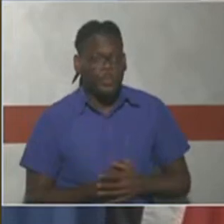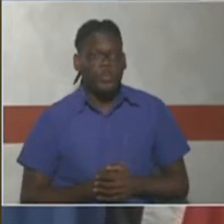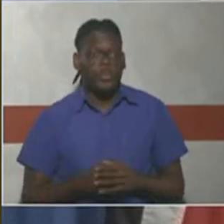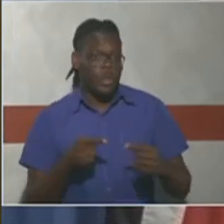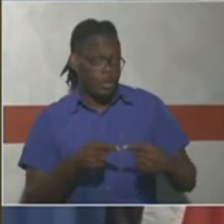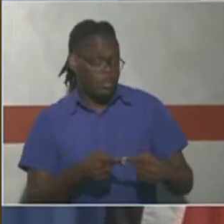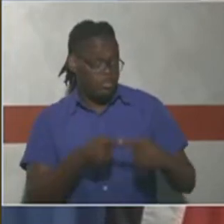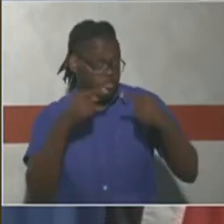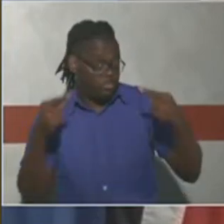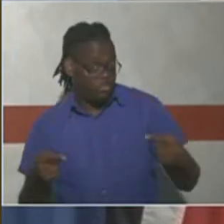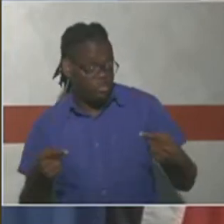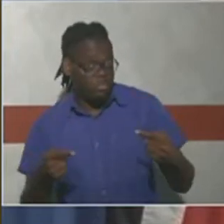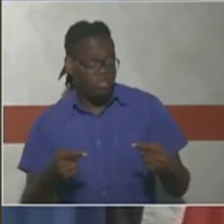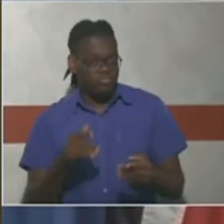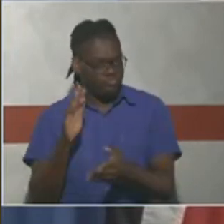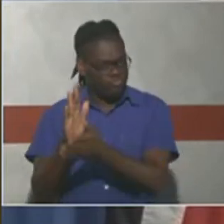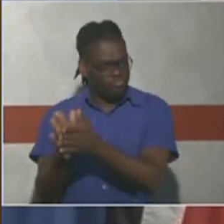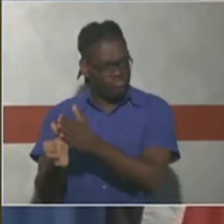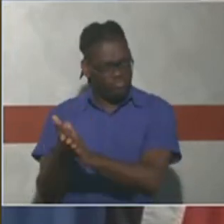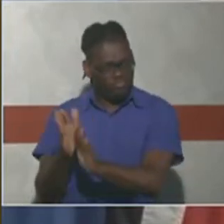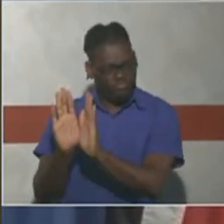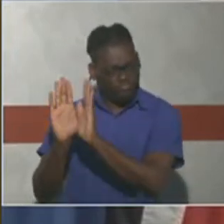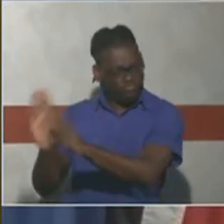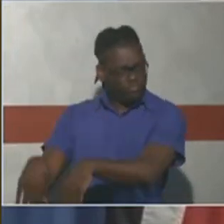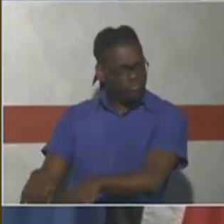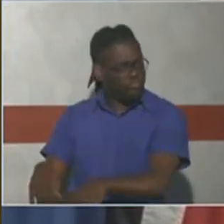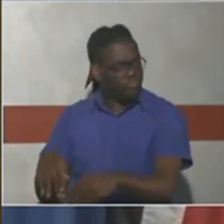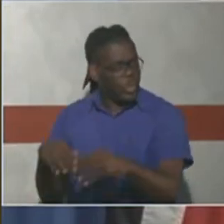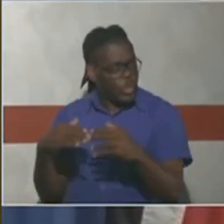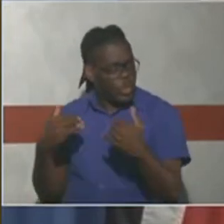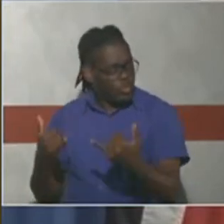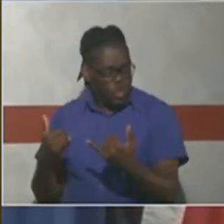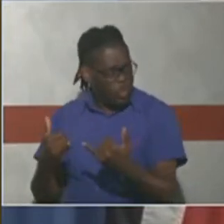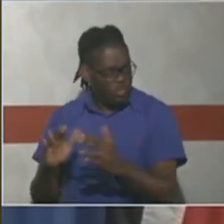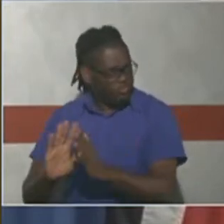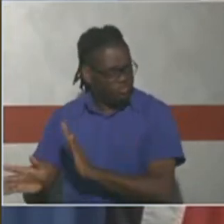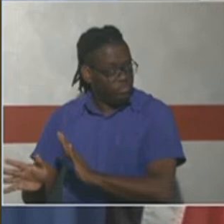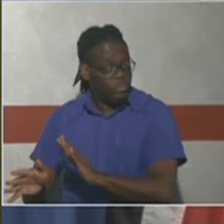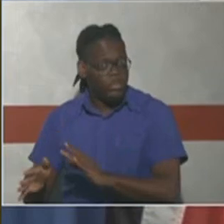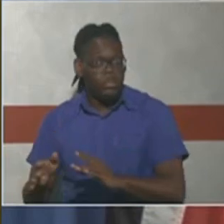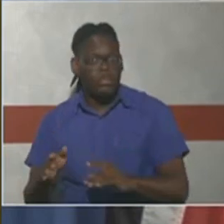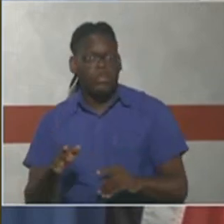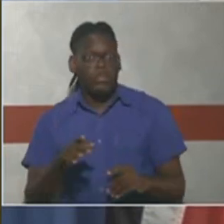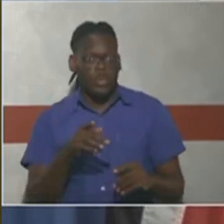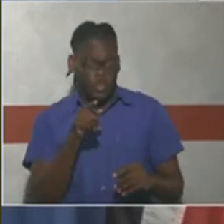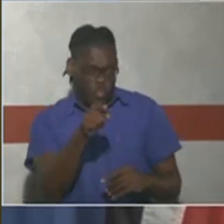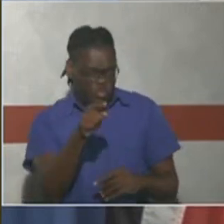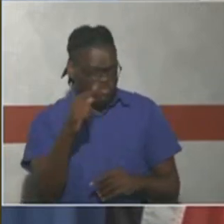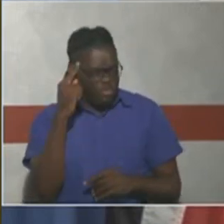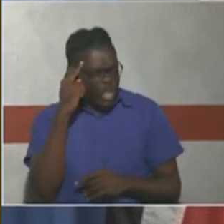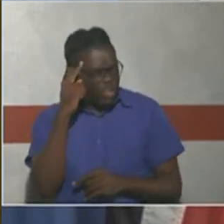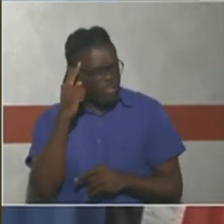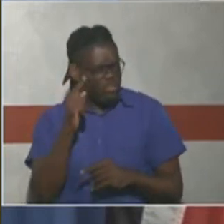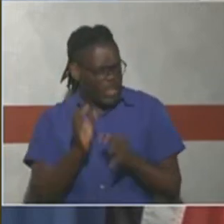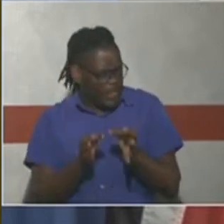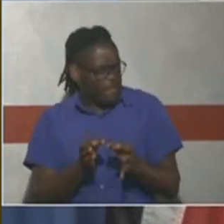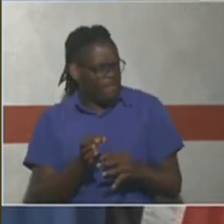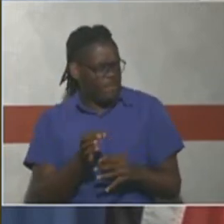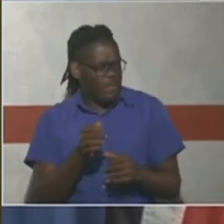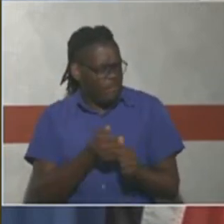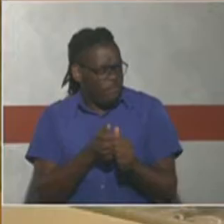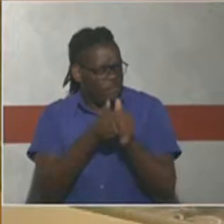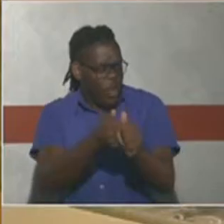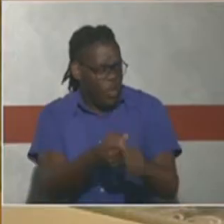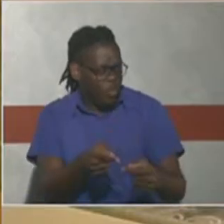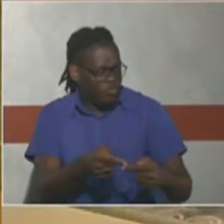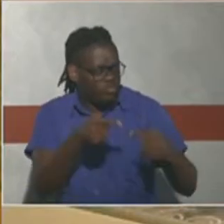opposition position, we would have been where they are right now. And that's one place we don't want to be. Can I follow up on something